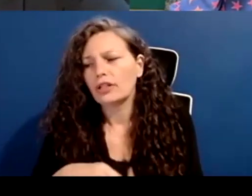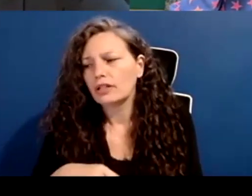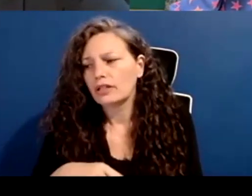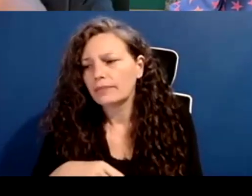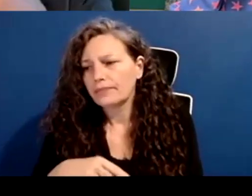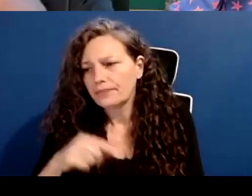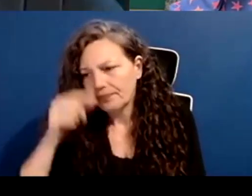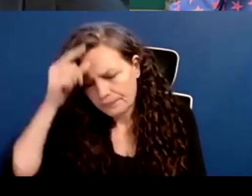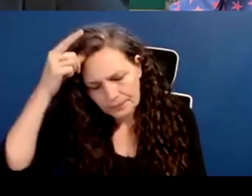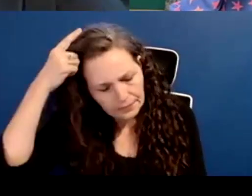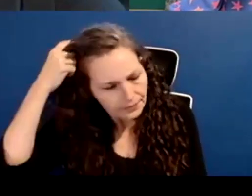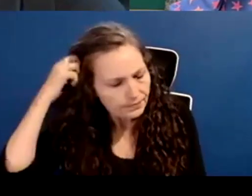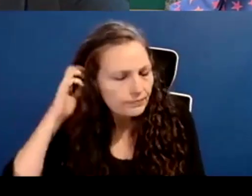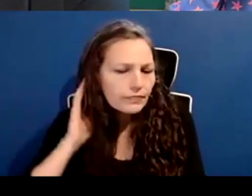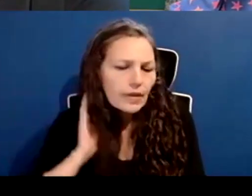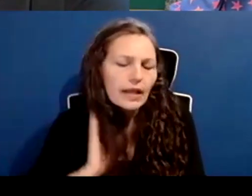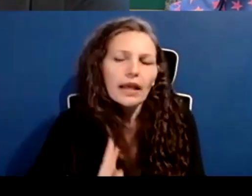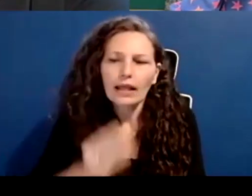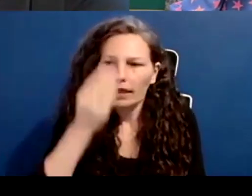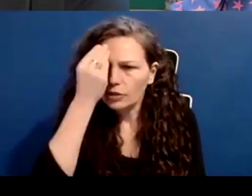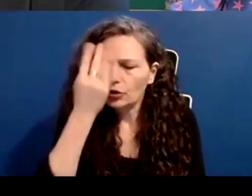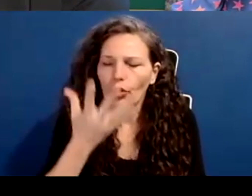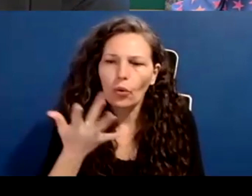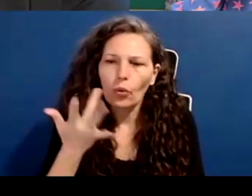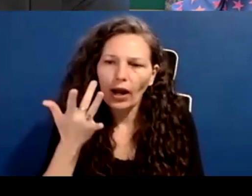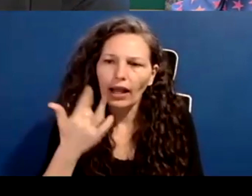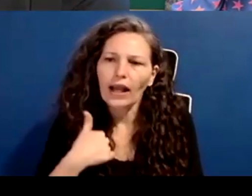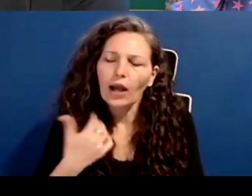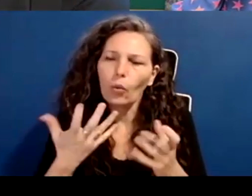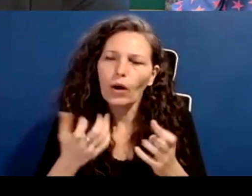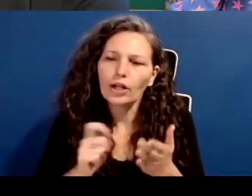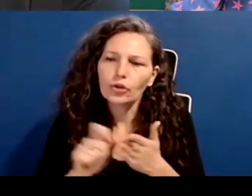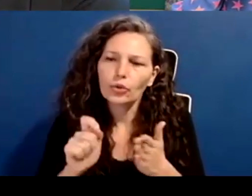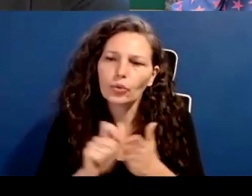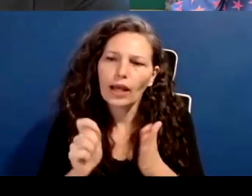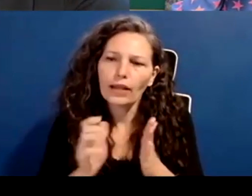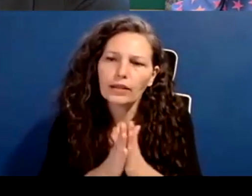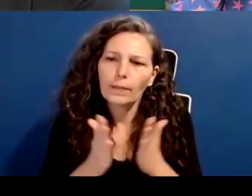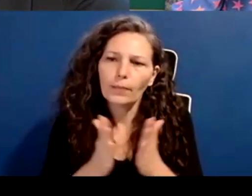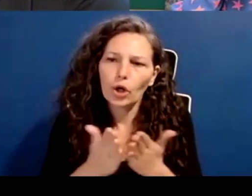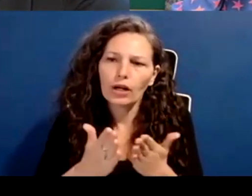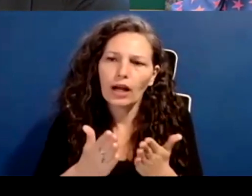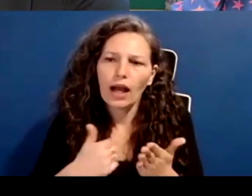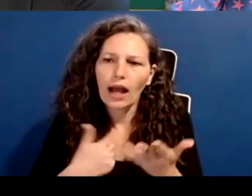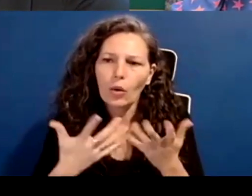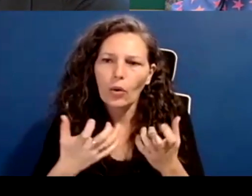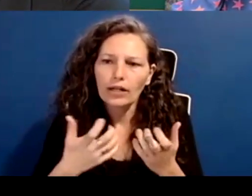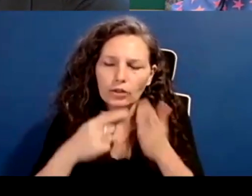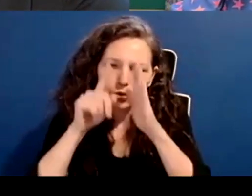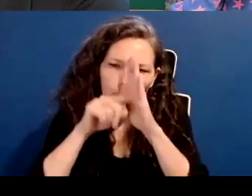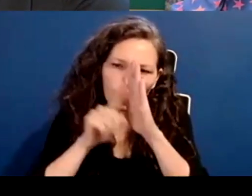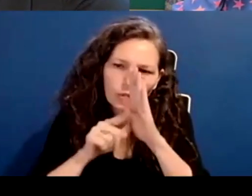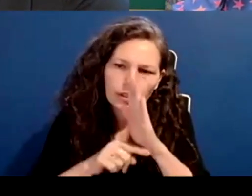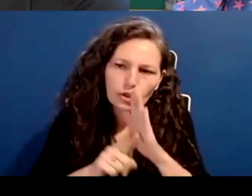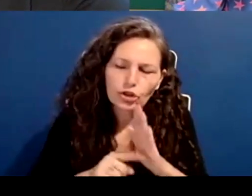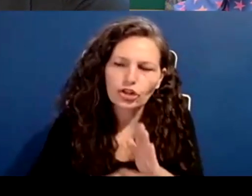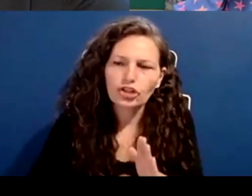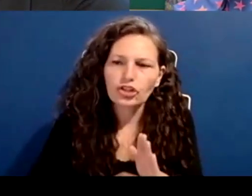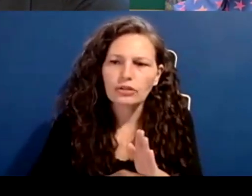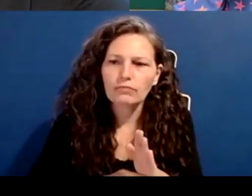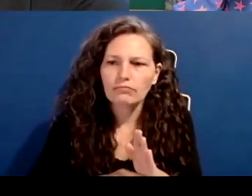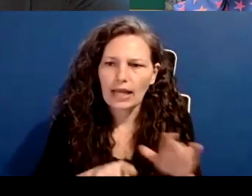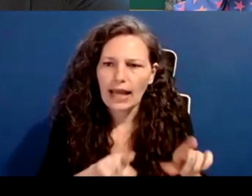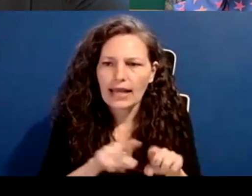desire to write this book was based on doing a lot of research, obviously being a